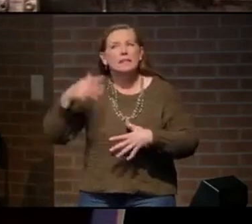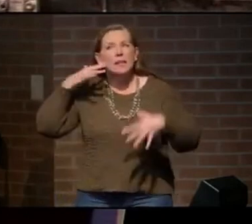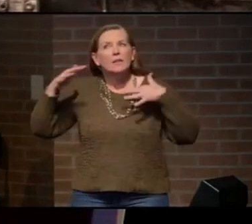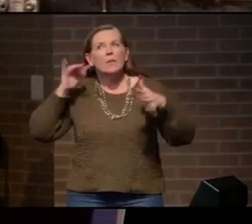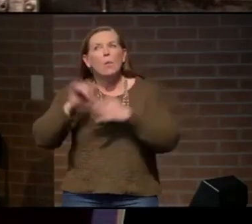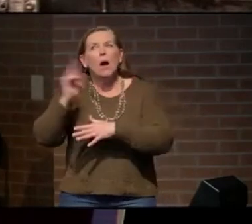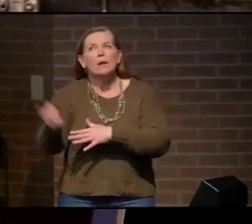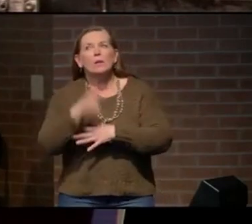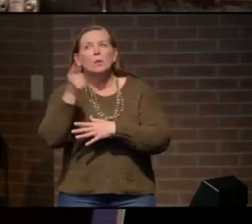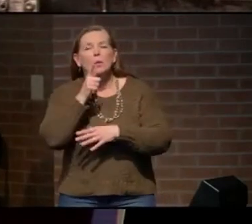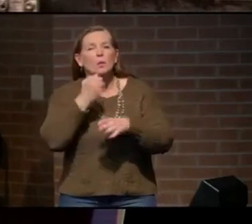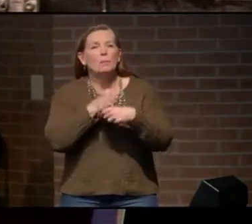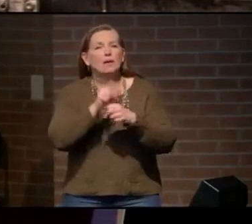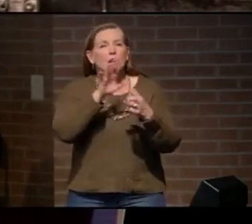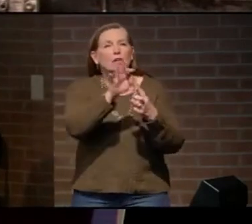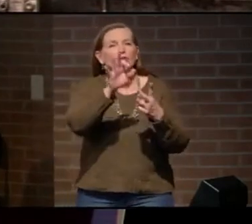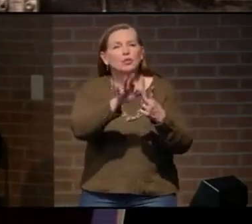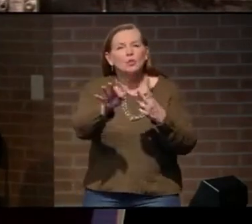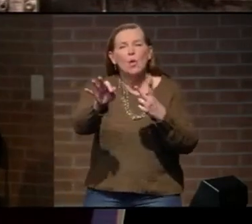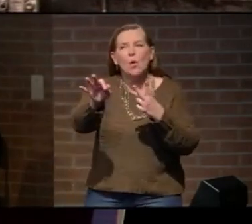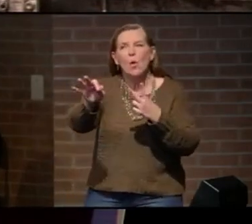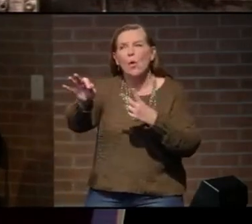The sound of one makes a